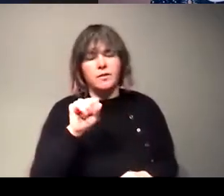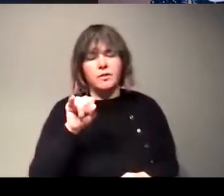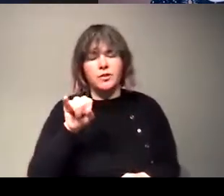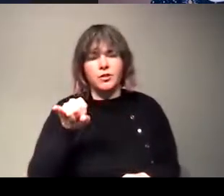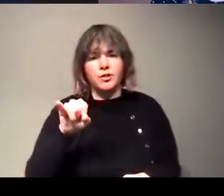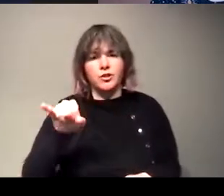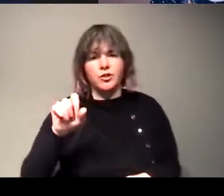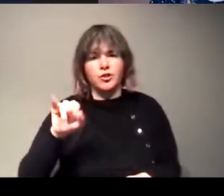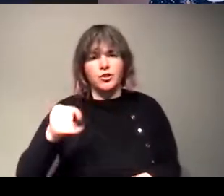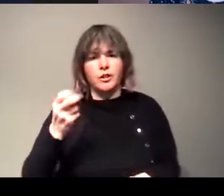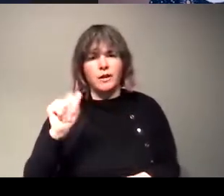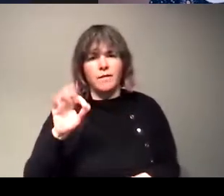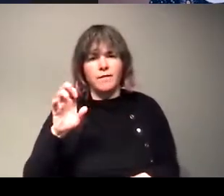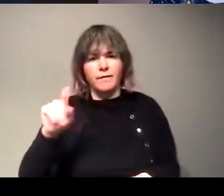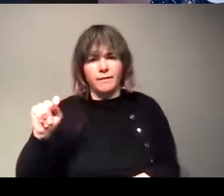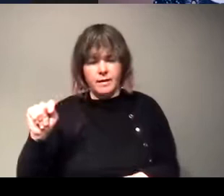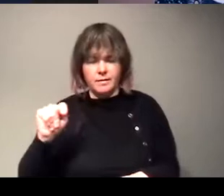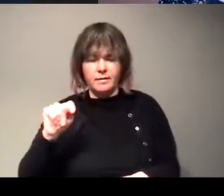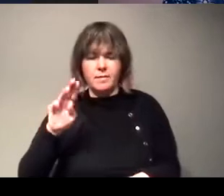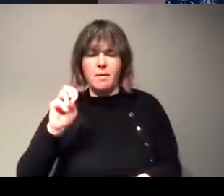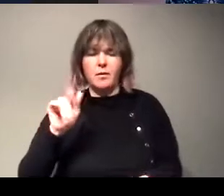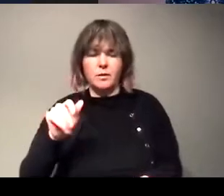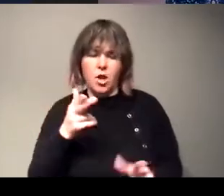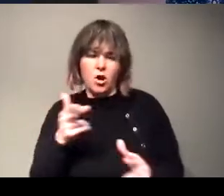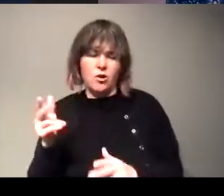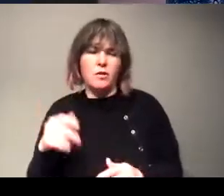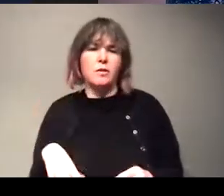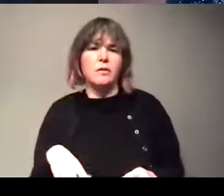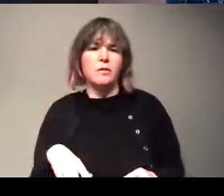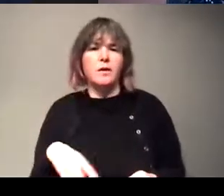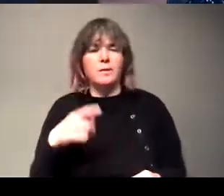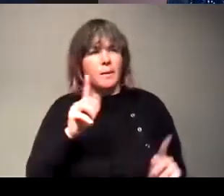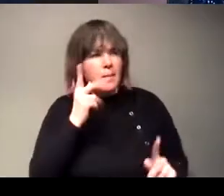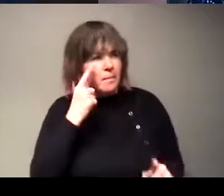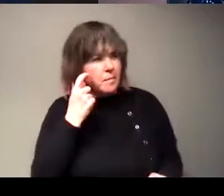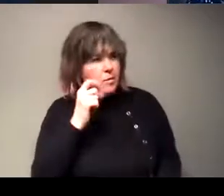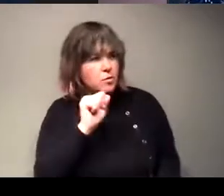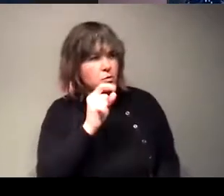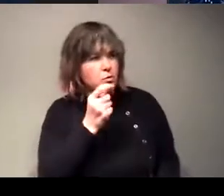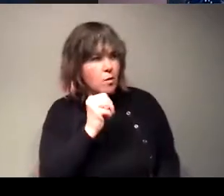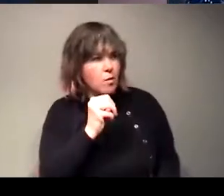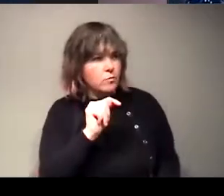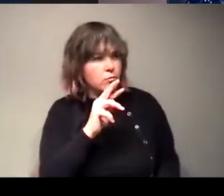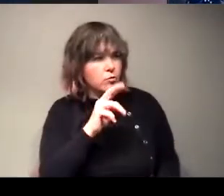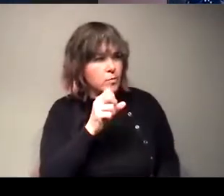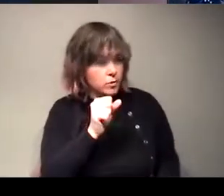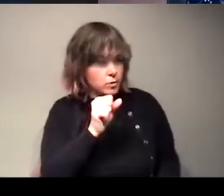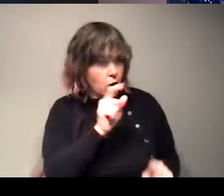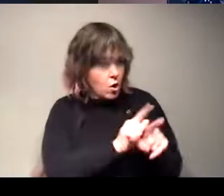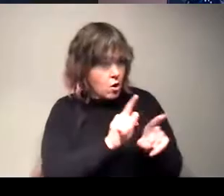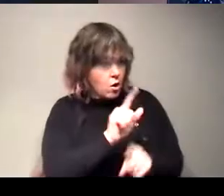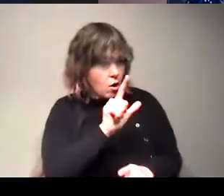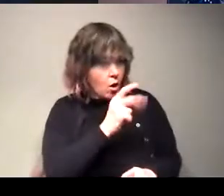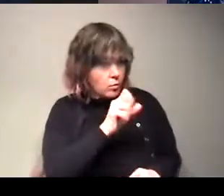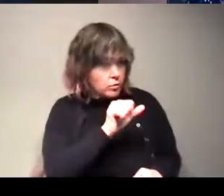know that there was some misconception about the stormtroopers being clones, and I think that those are a mix of clones, but also